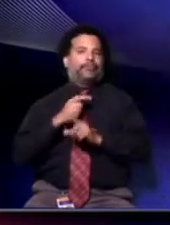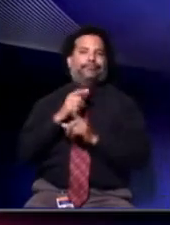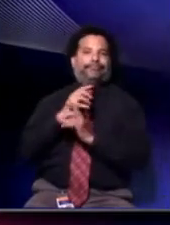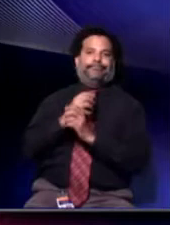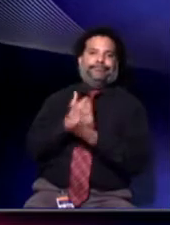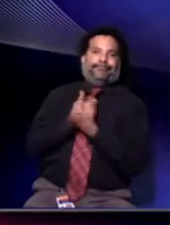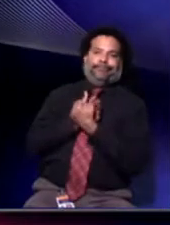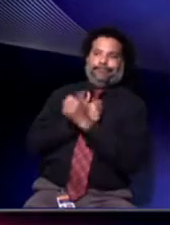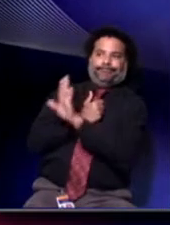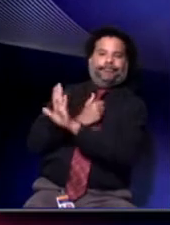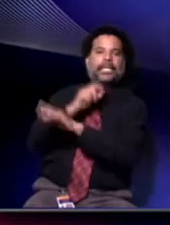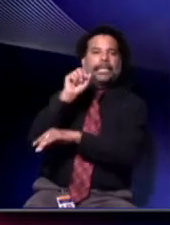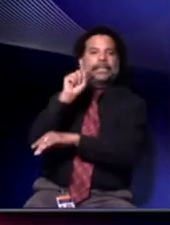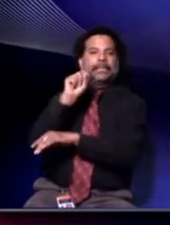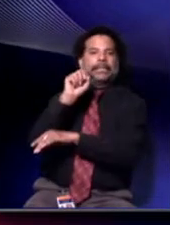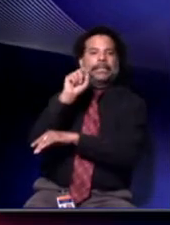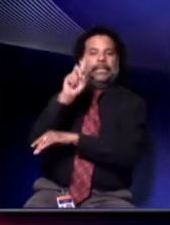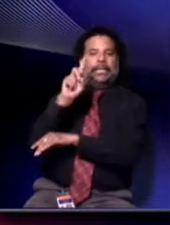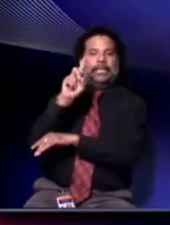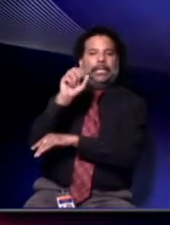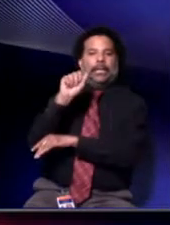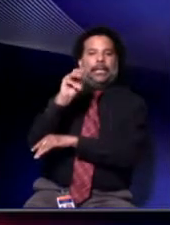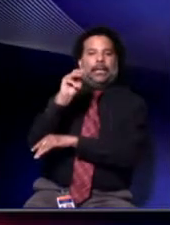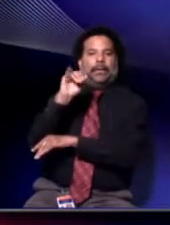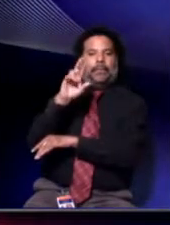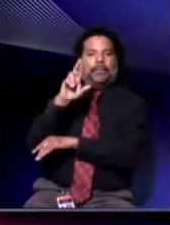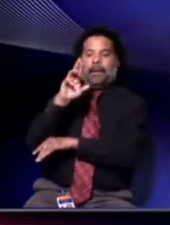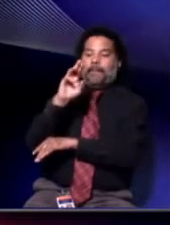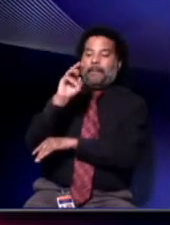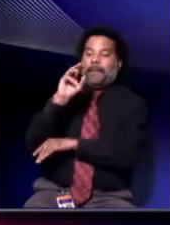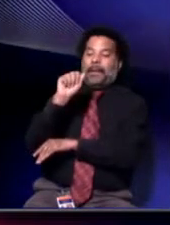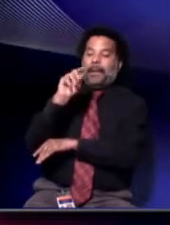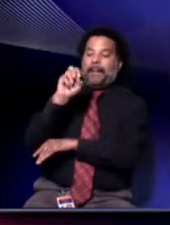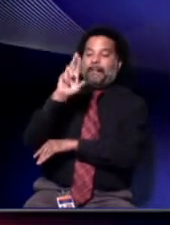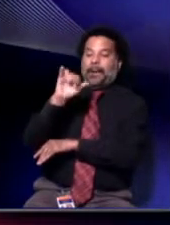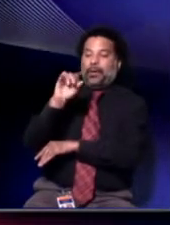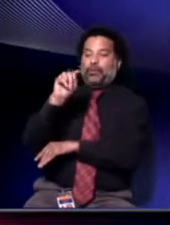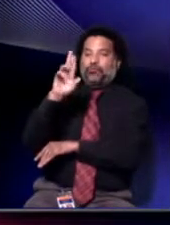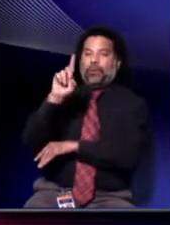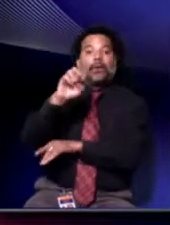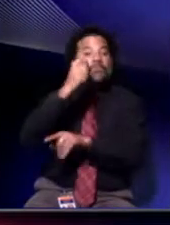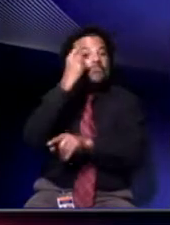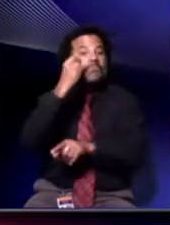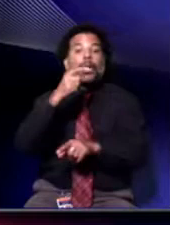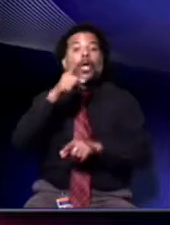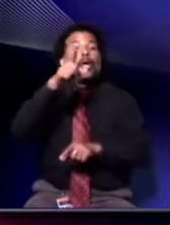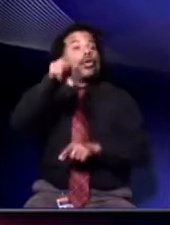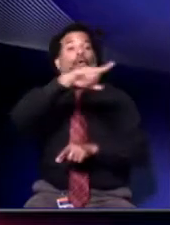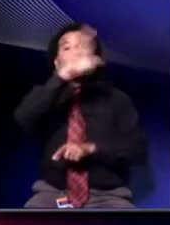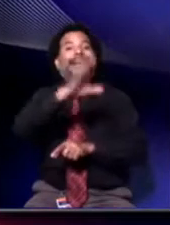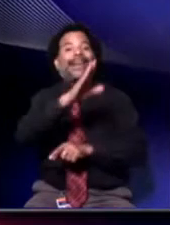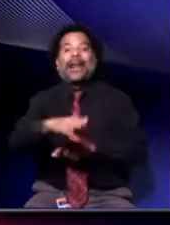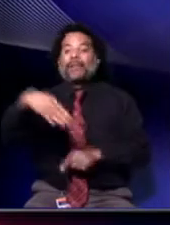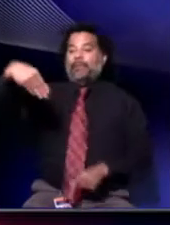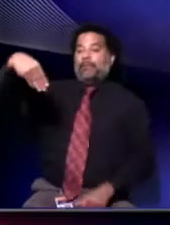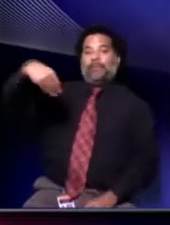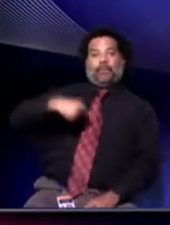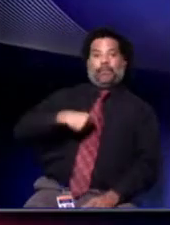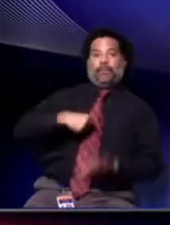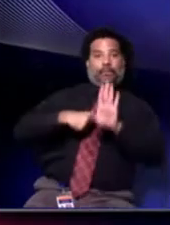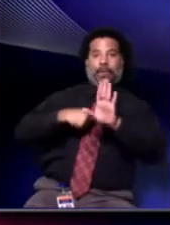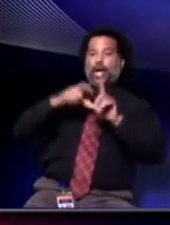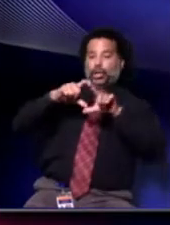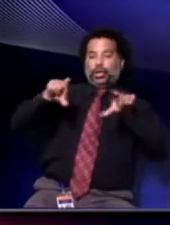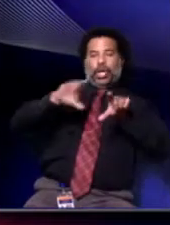Ameritrade. ASDB never writes a check to Pathways Financial Partners. All checks are written